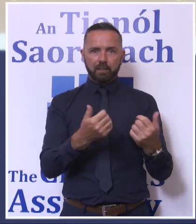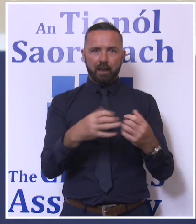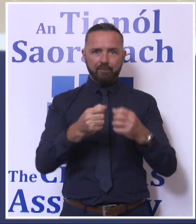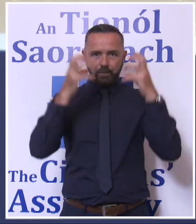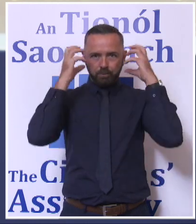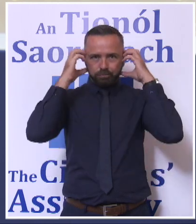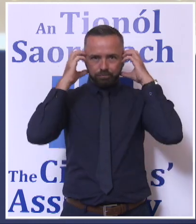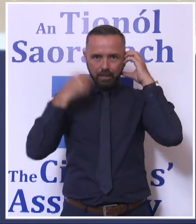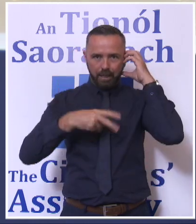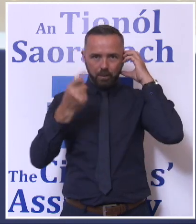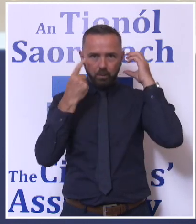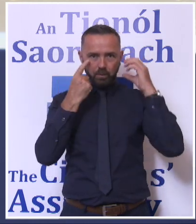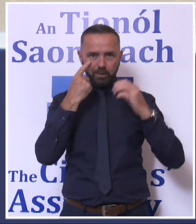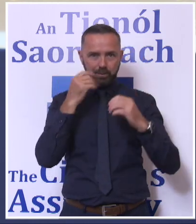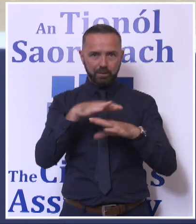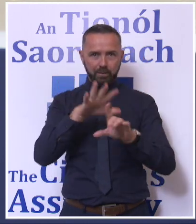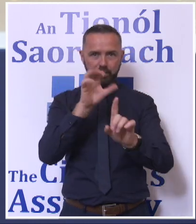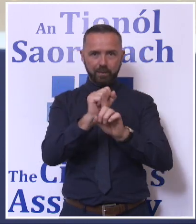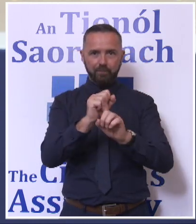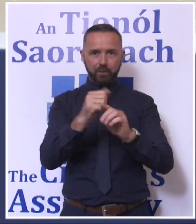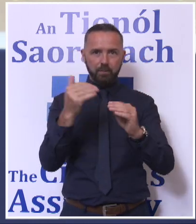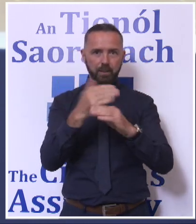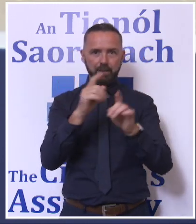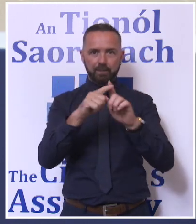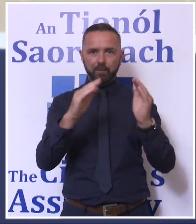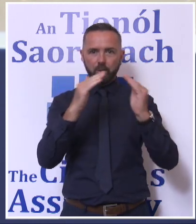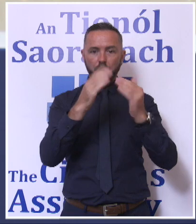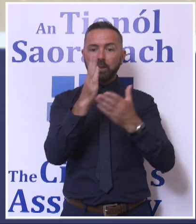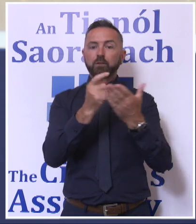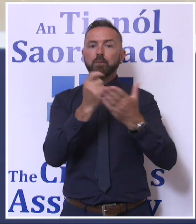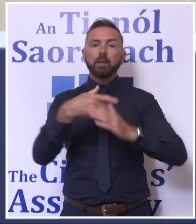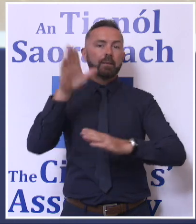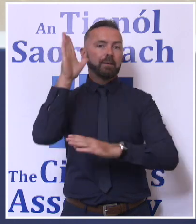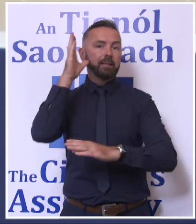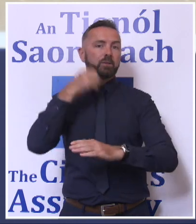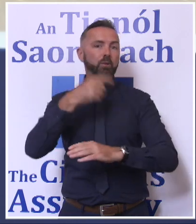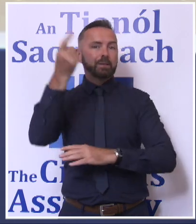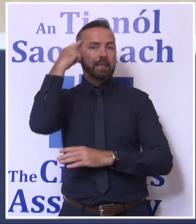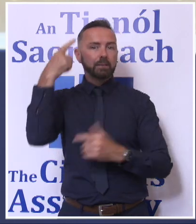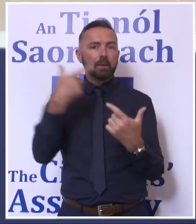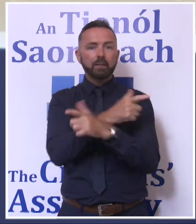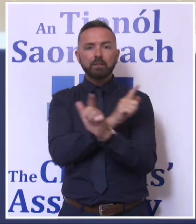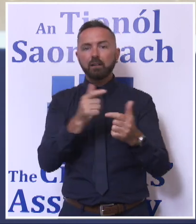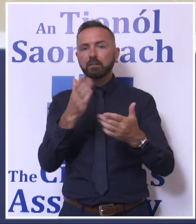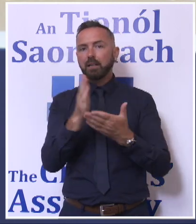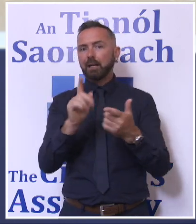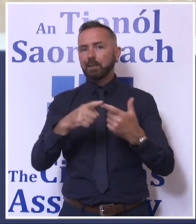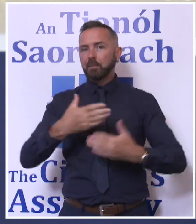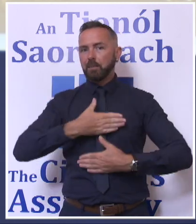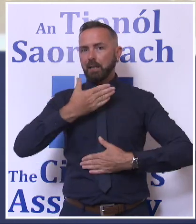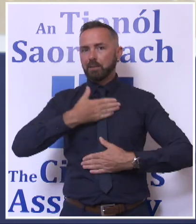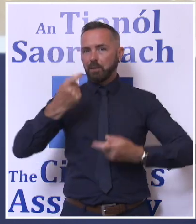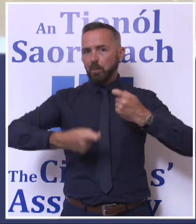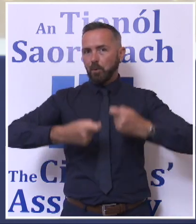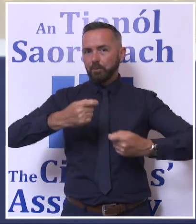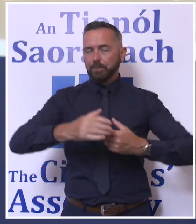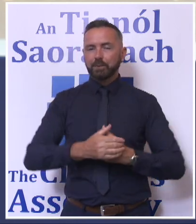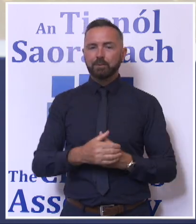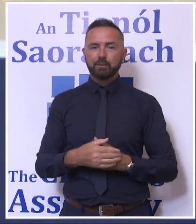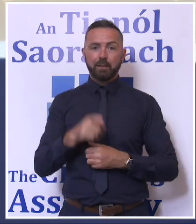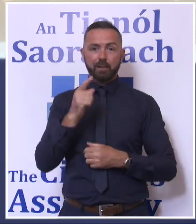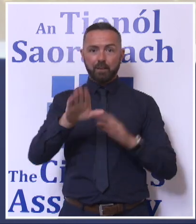going to talk about tomorrow morning about possible options, which leads us then into our 3rd session with